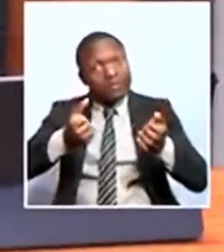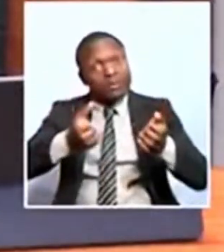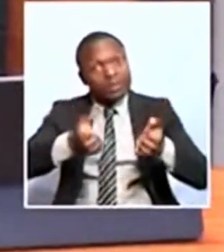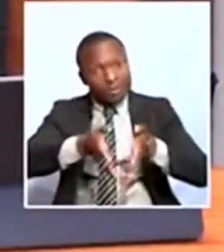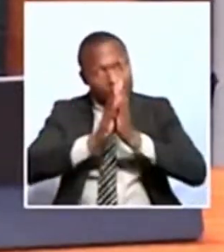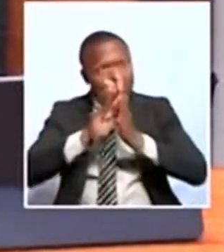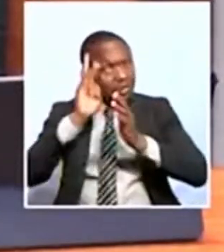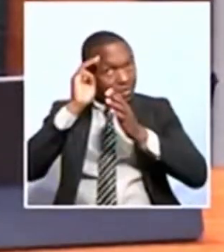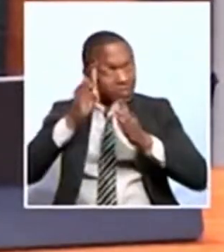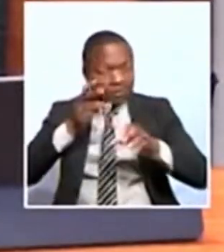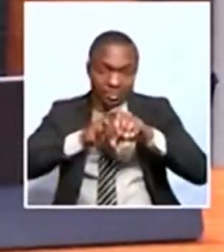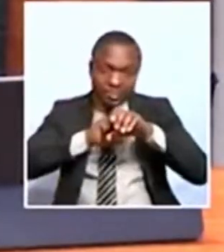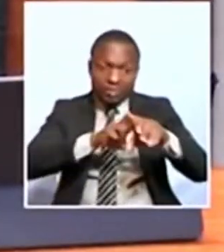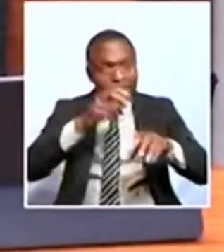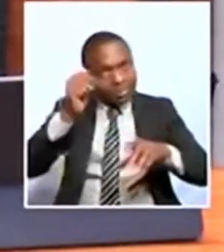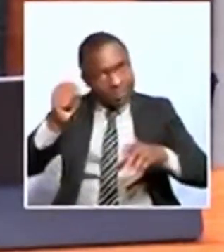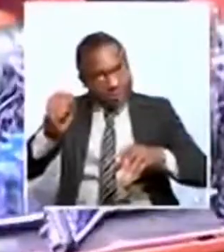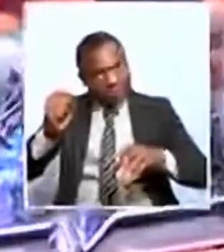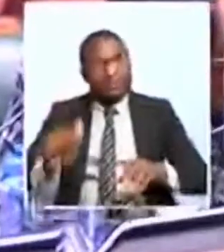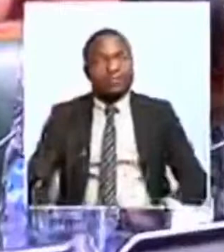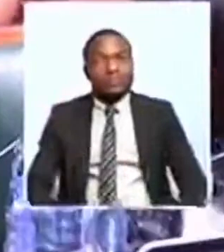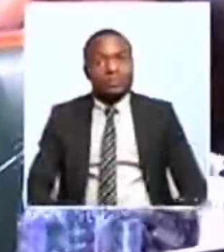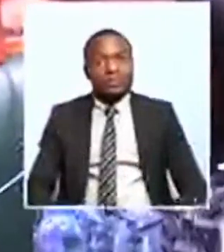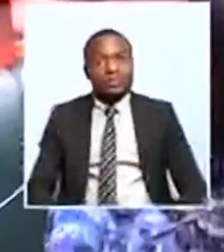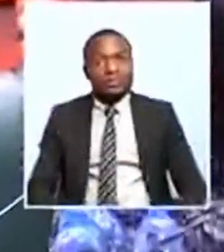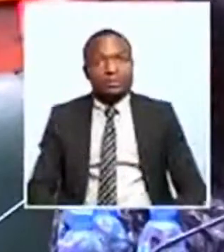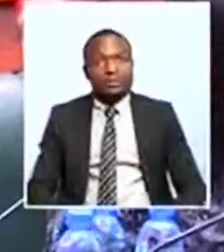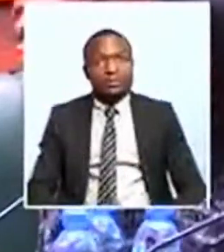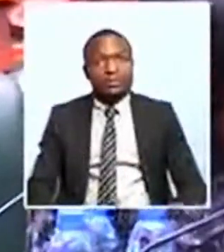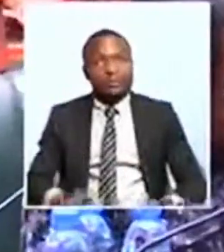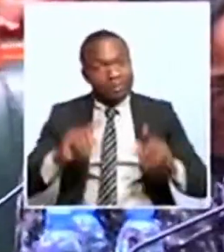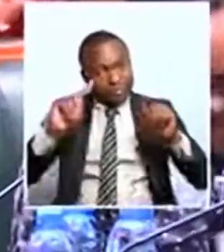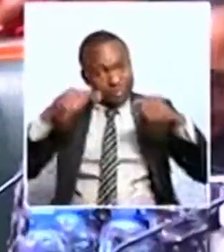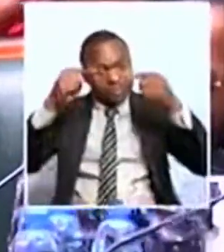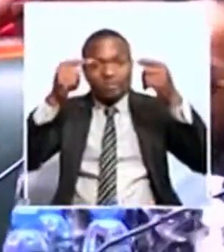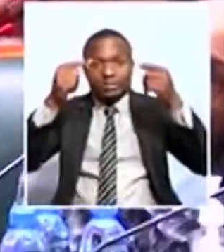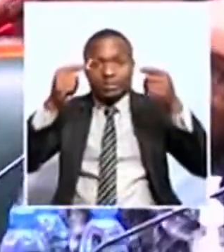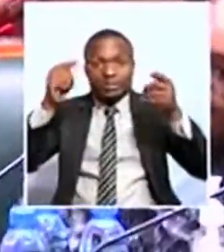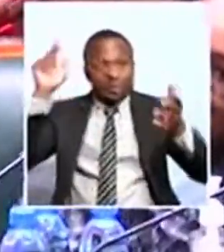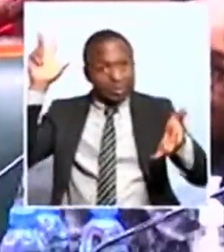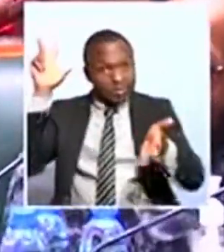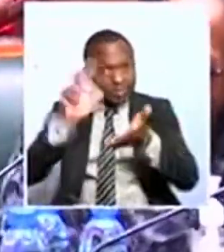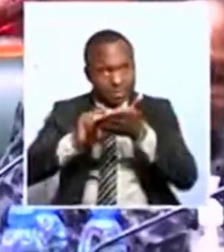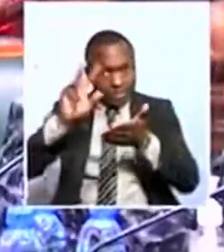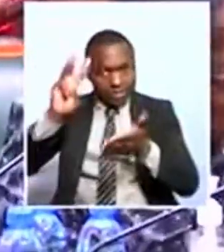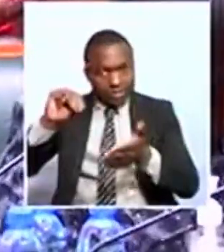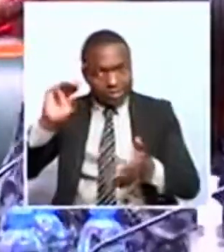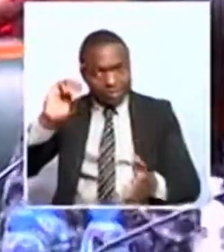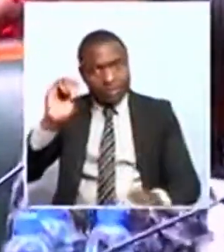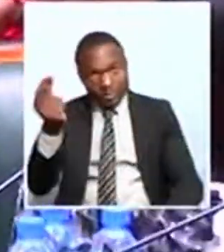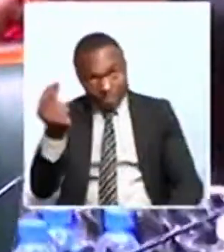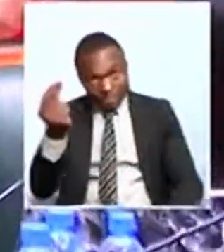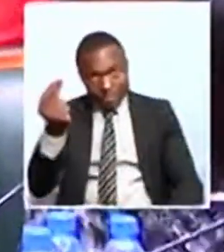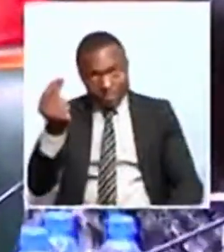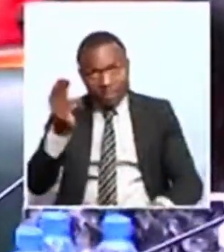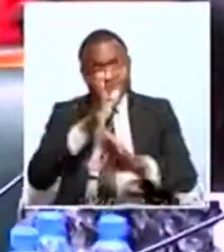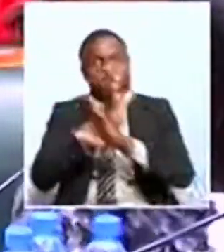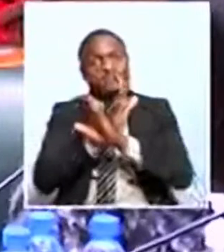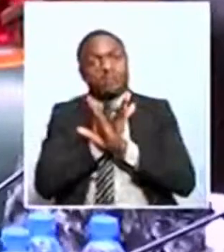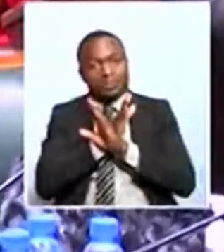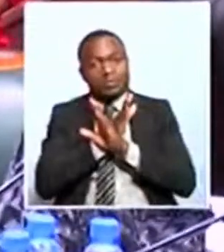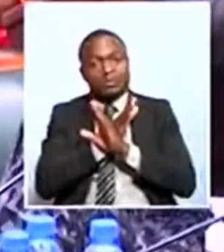Transport and Logistics, A, what the progress on the signing of a Memorandum of Understanding between Zambia